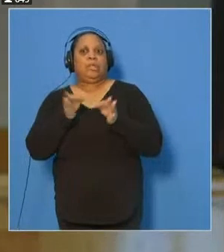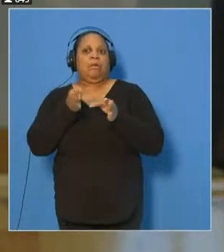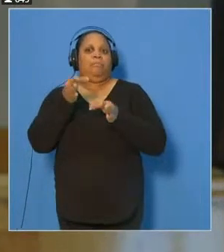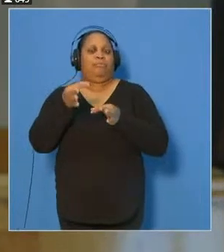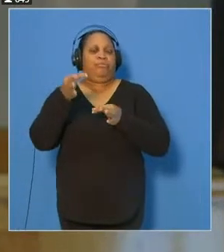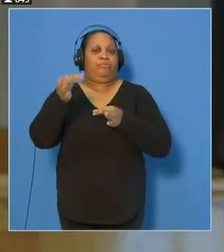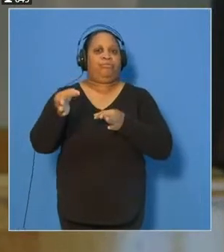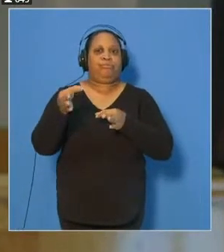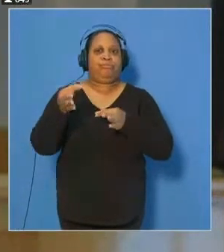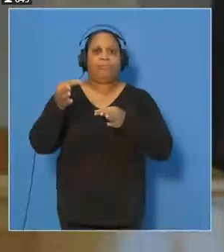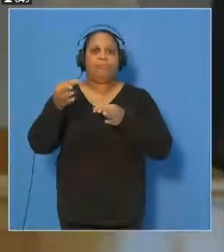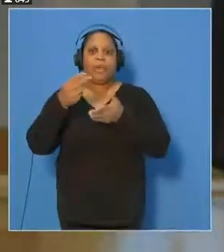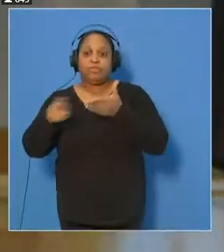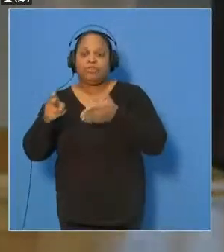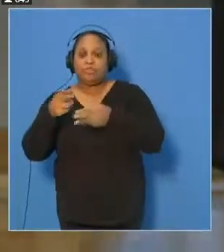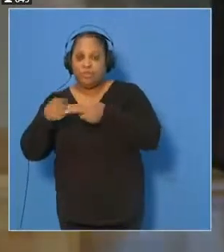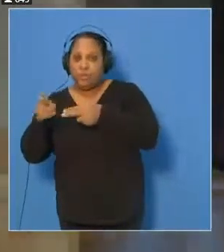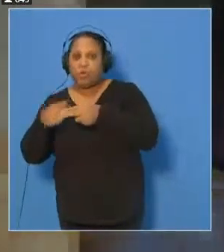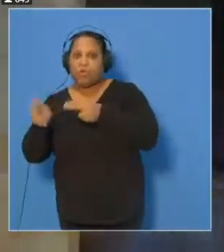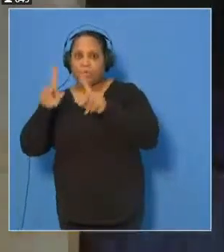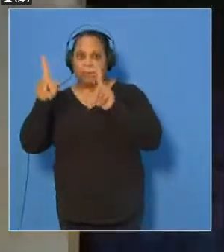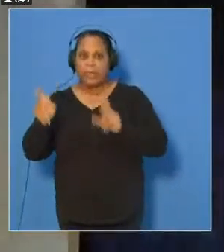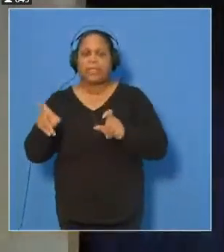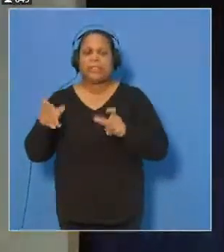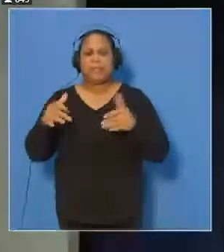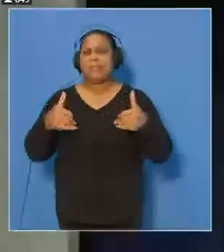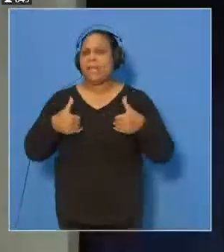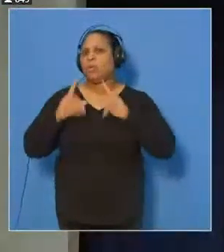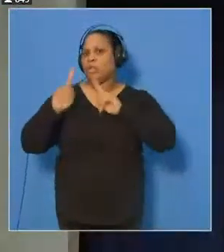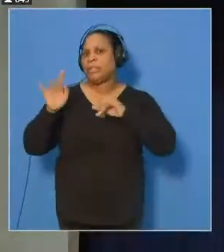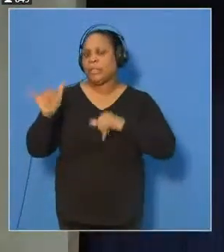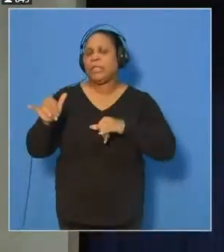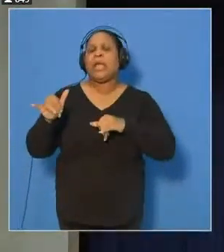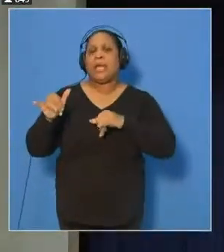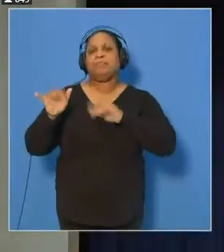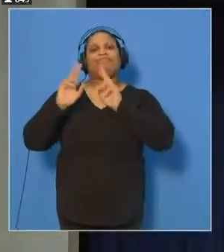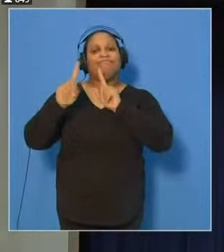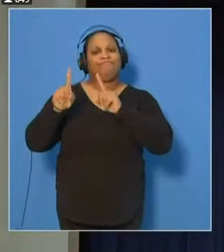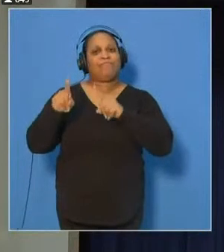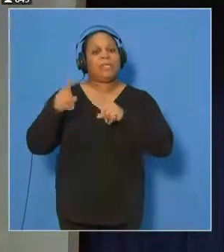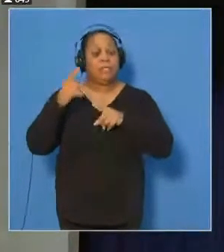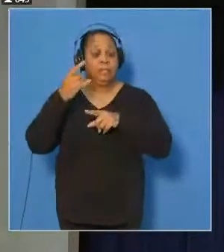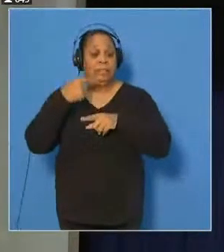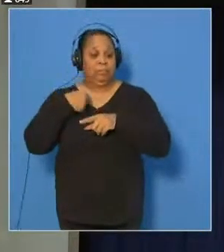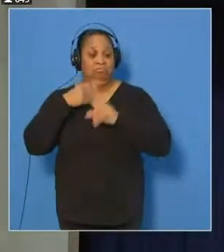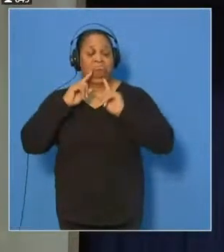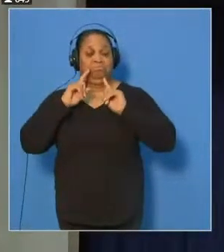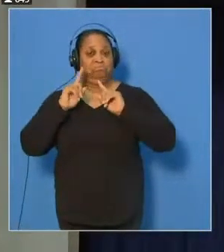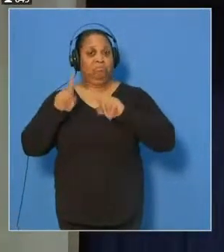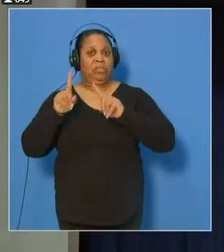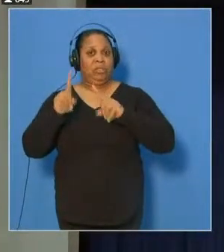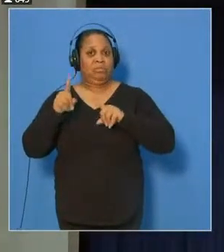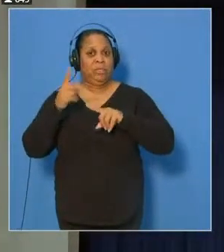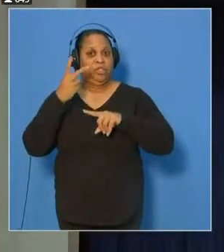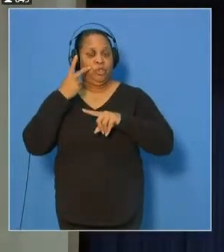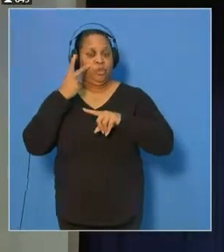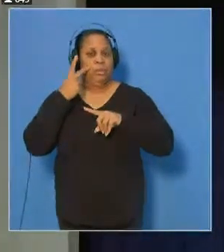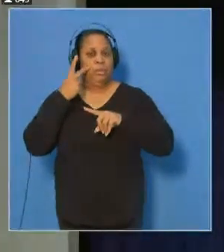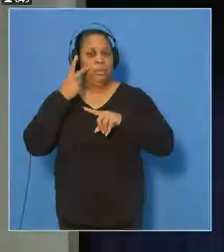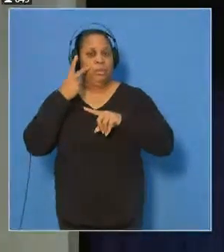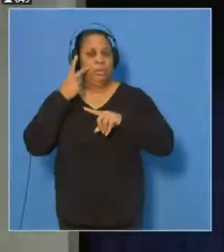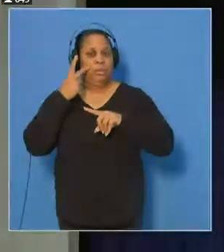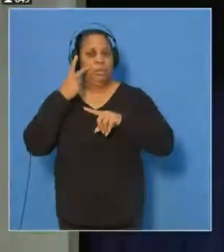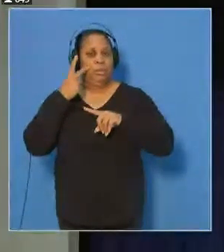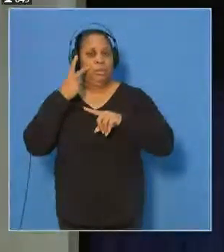How would you respond to that? I would respond to that by saying that if you look at a lot of our competing or similar jurisdictions, our